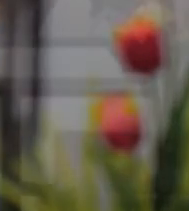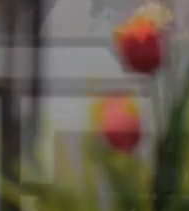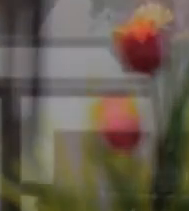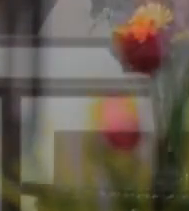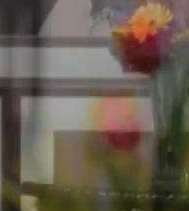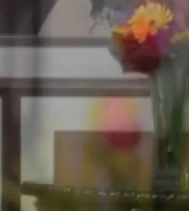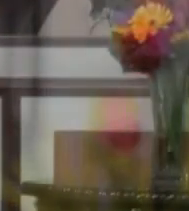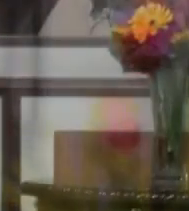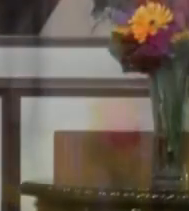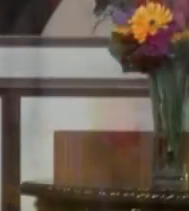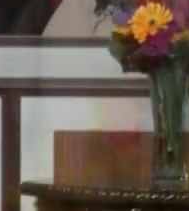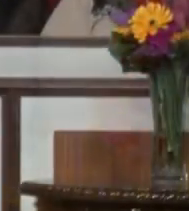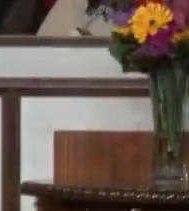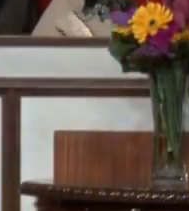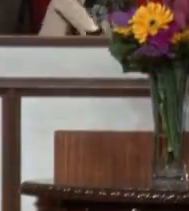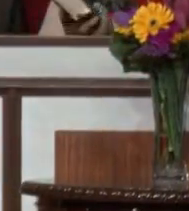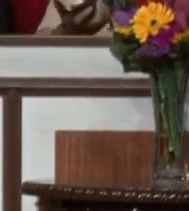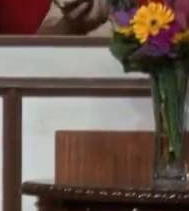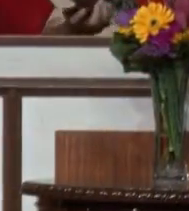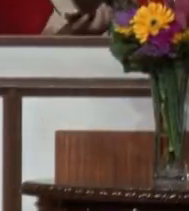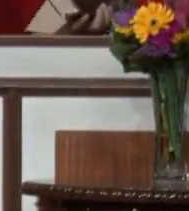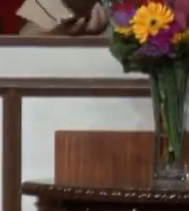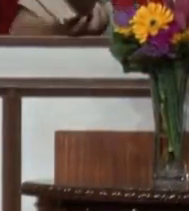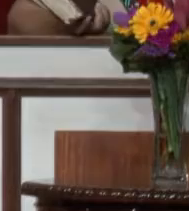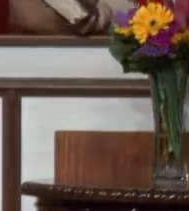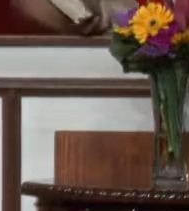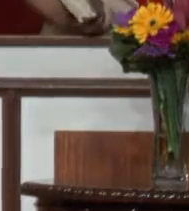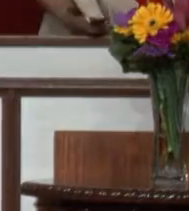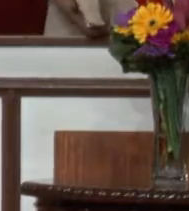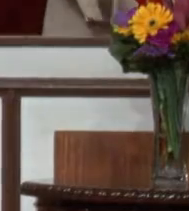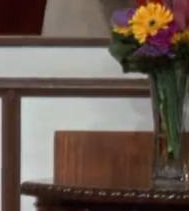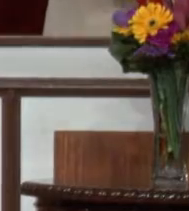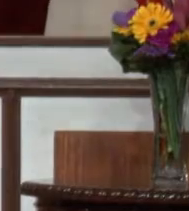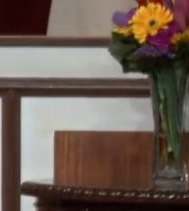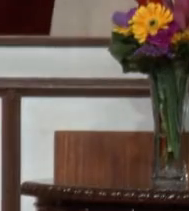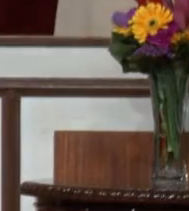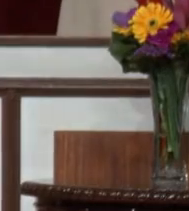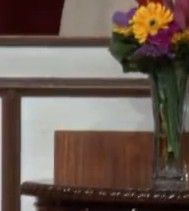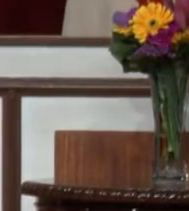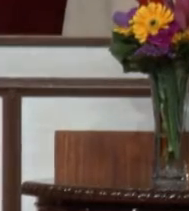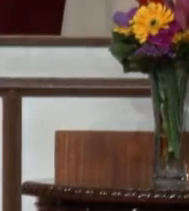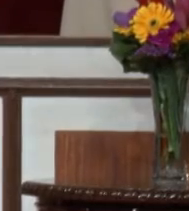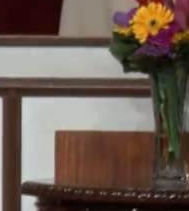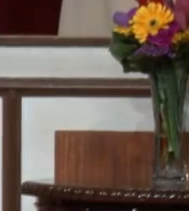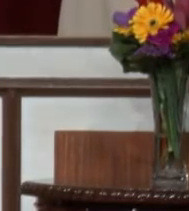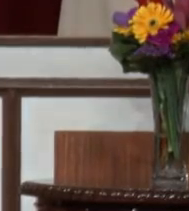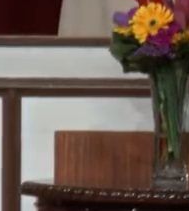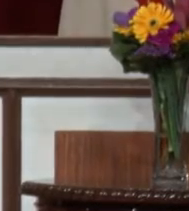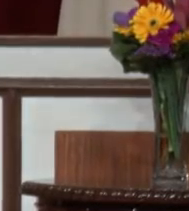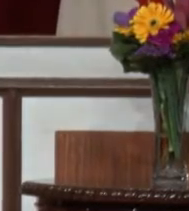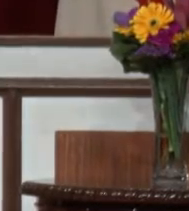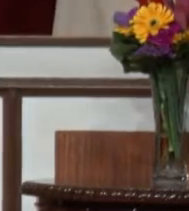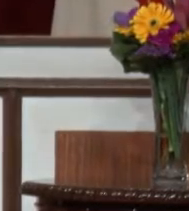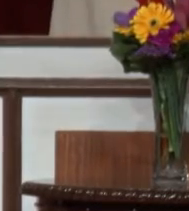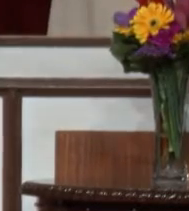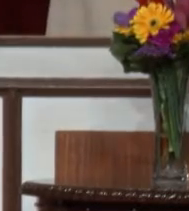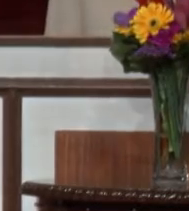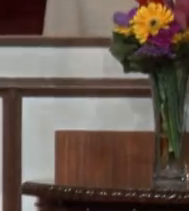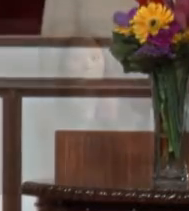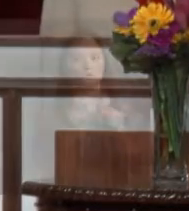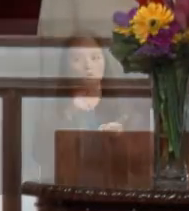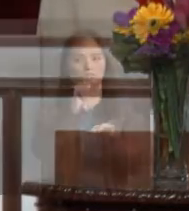I ask you to stand and please open your Bibles to Titus chapter 2 and verses 13 to